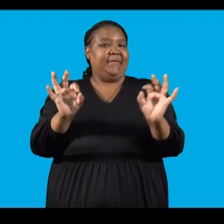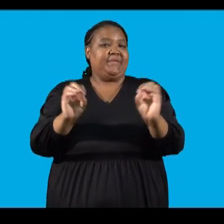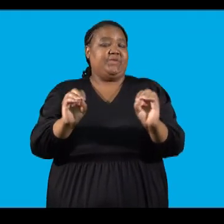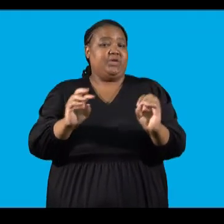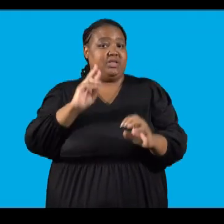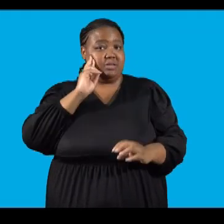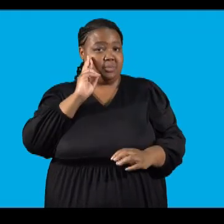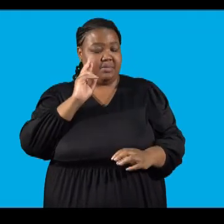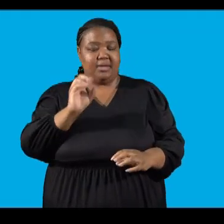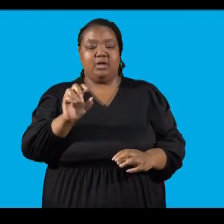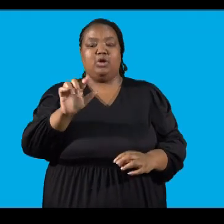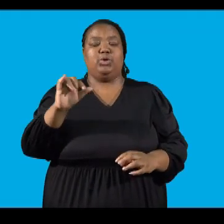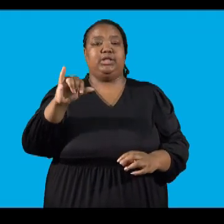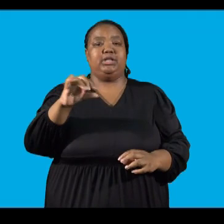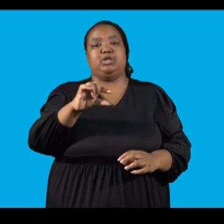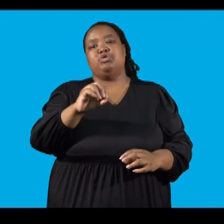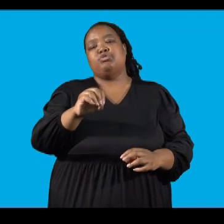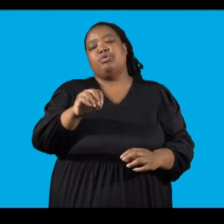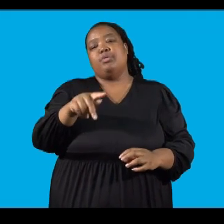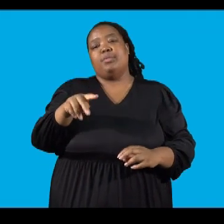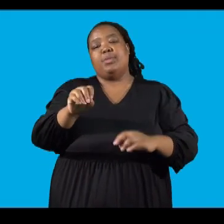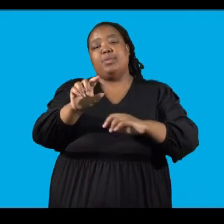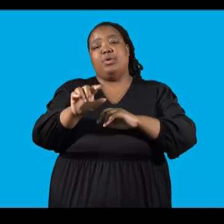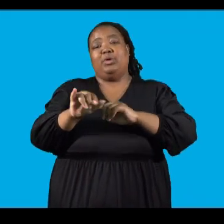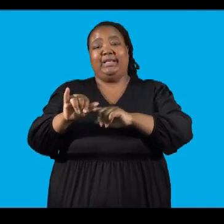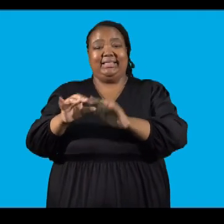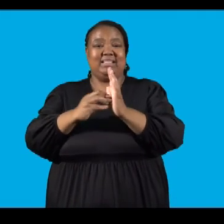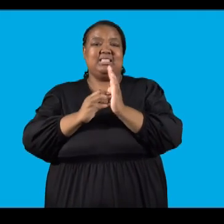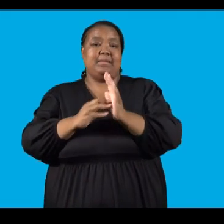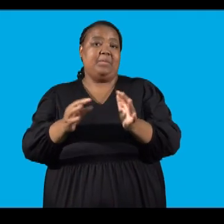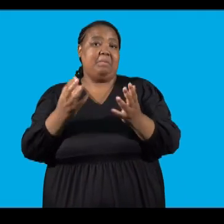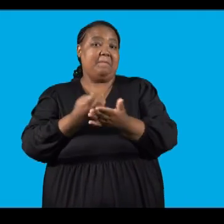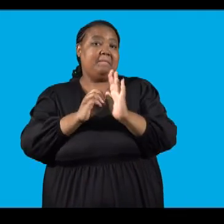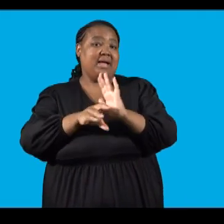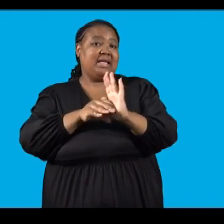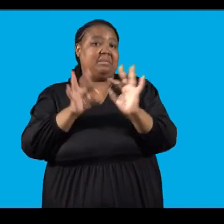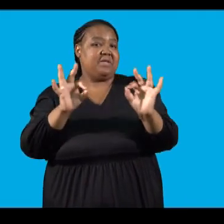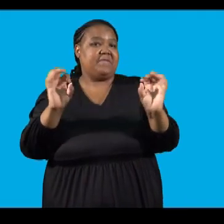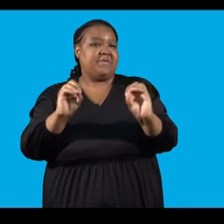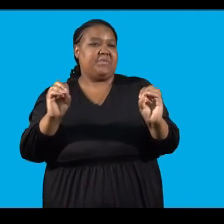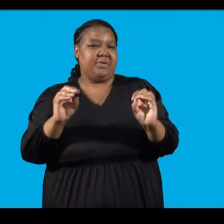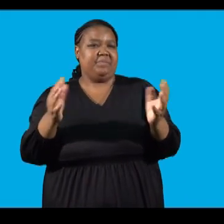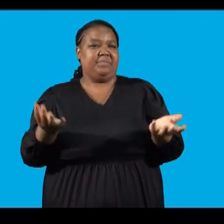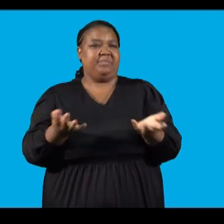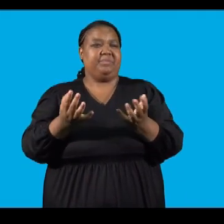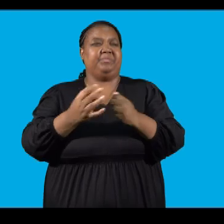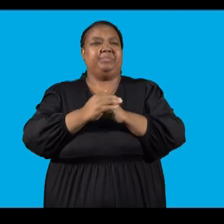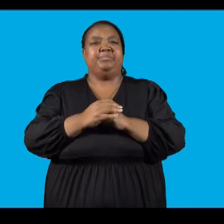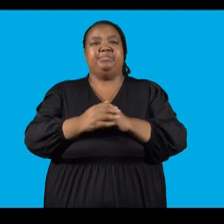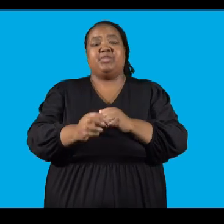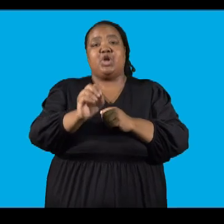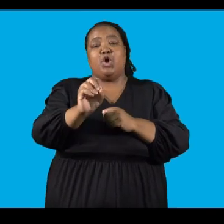market. Remember, an oligopoly is an example of an imperfect market. Briefly describe the